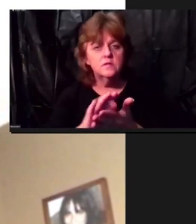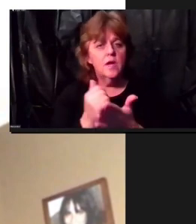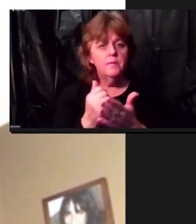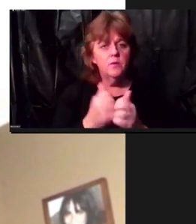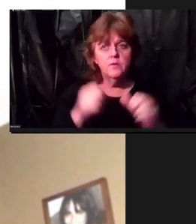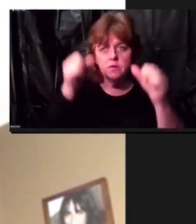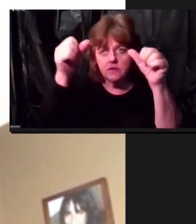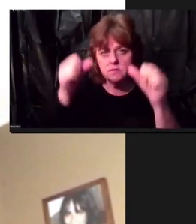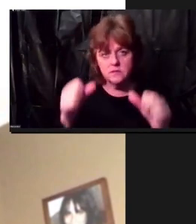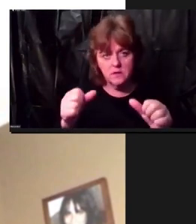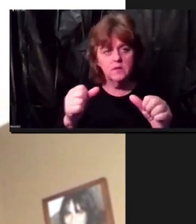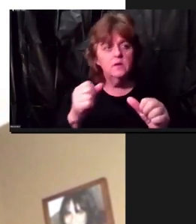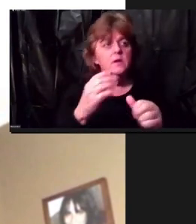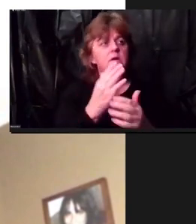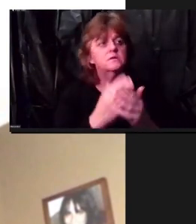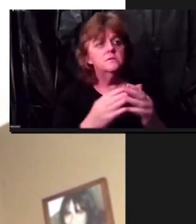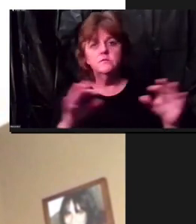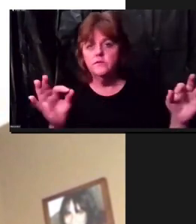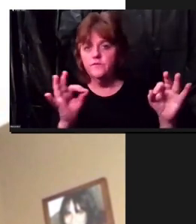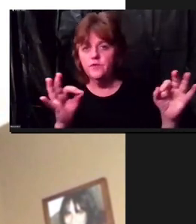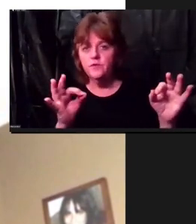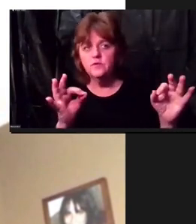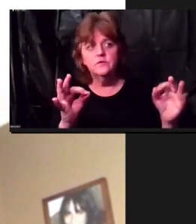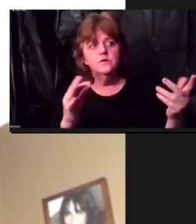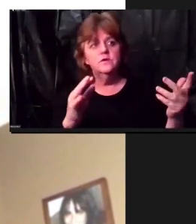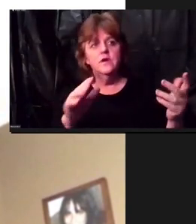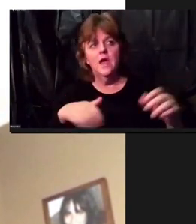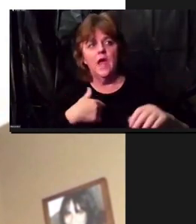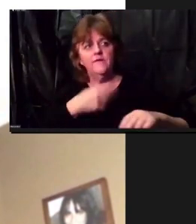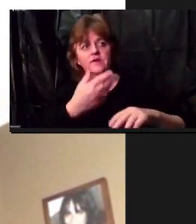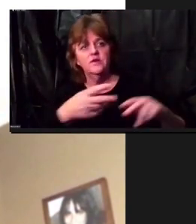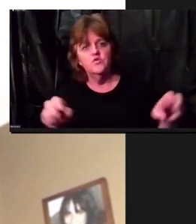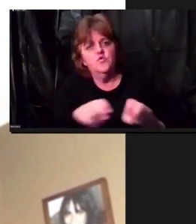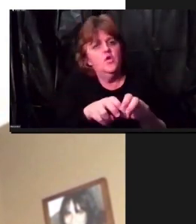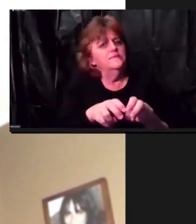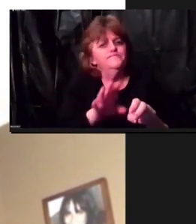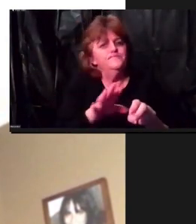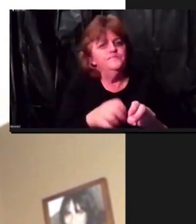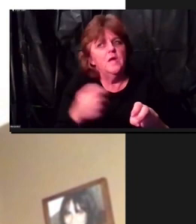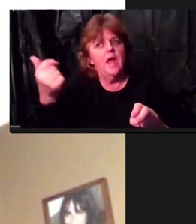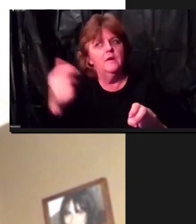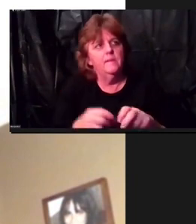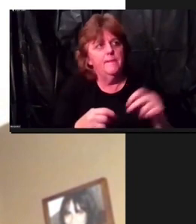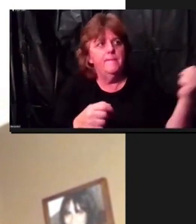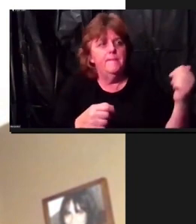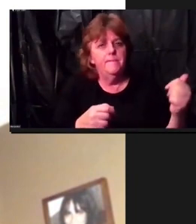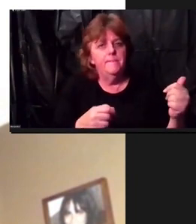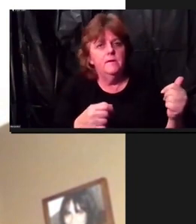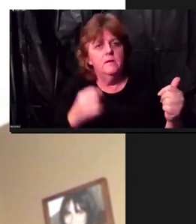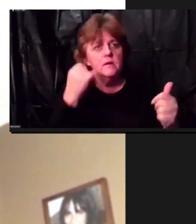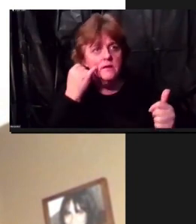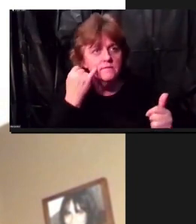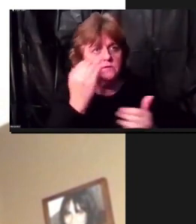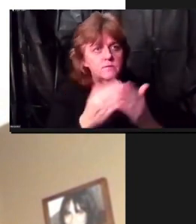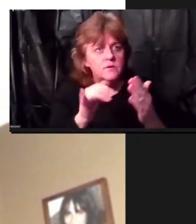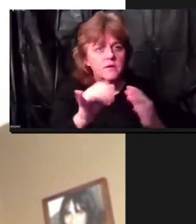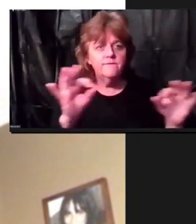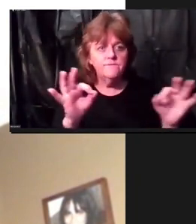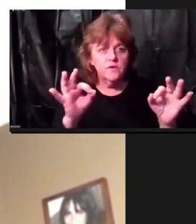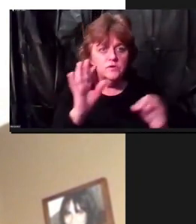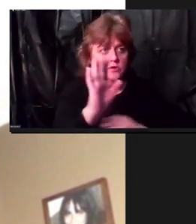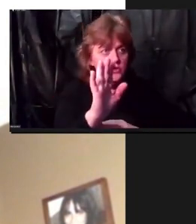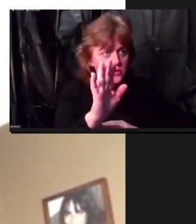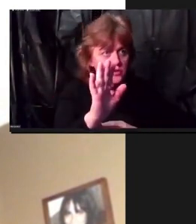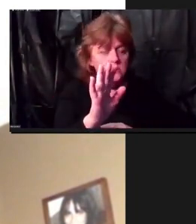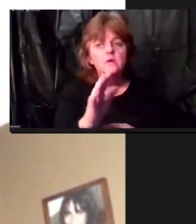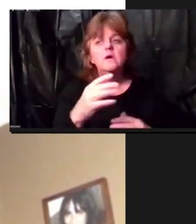the removal of some of the furniture that has gathered there. If any of that furniture belongs to you, it is in